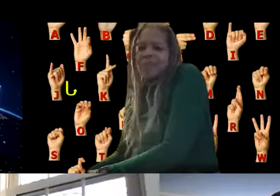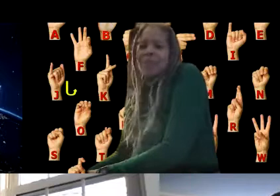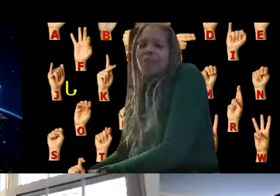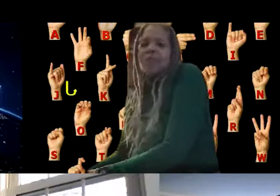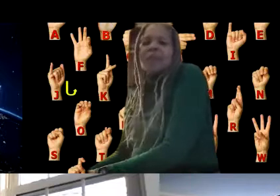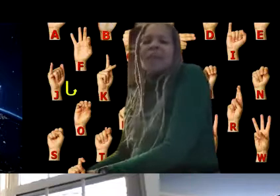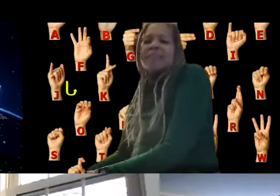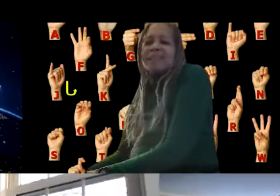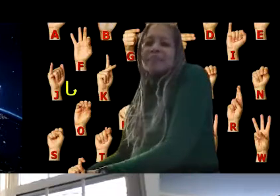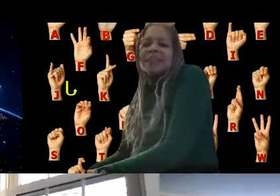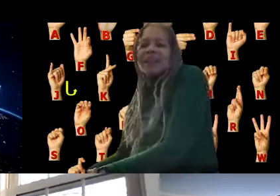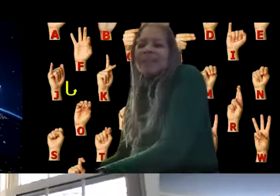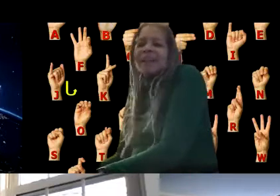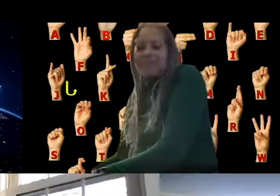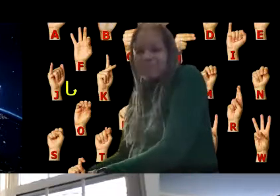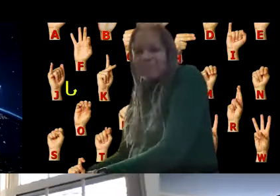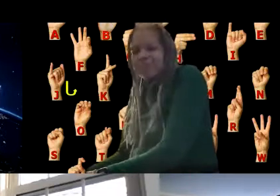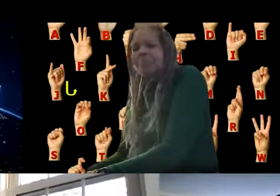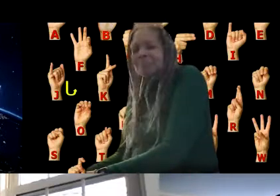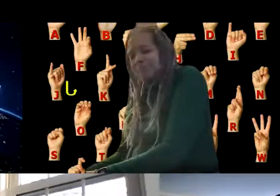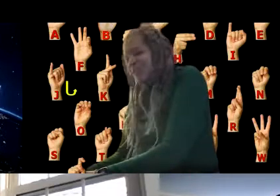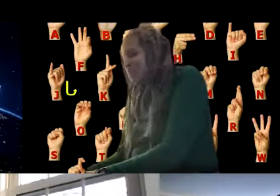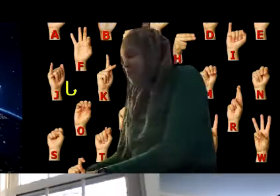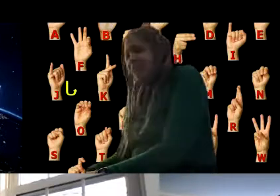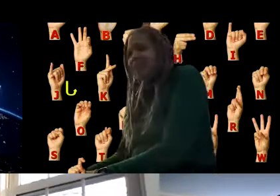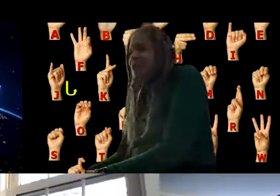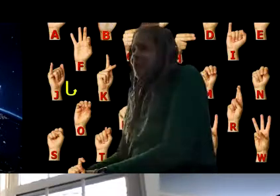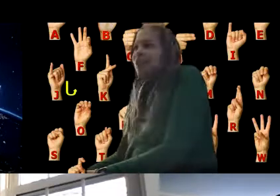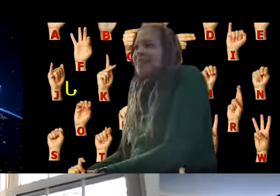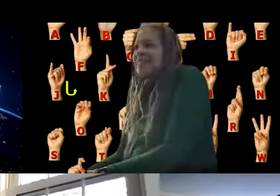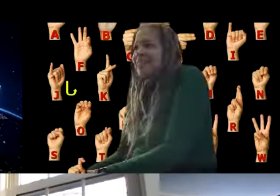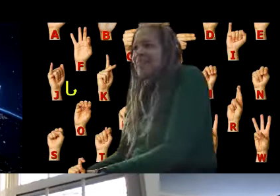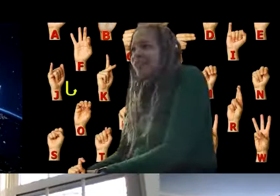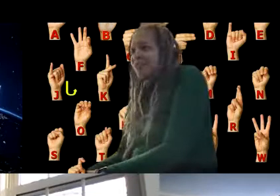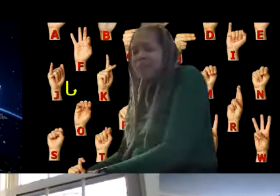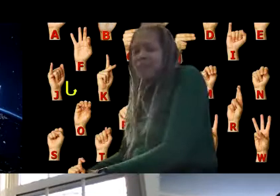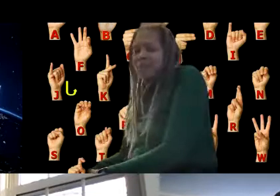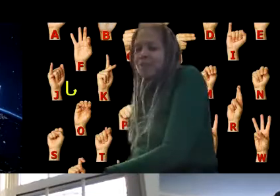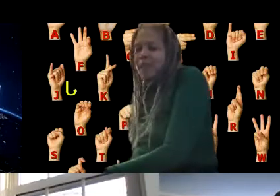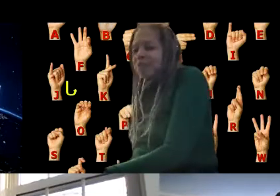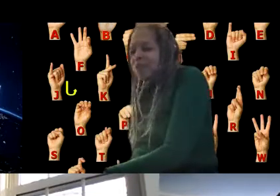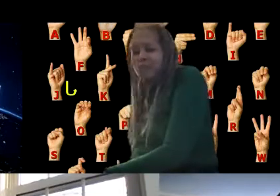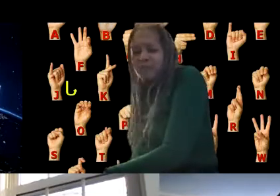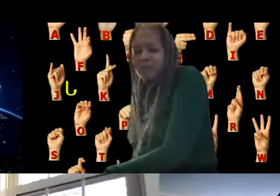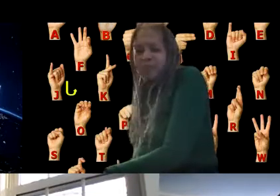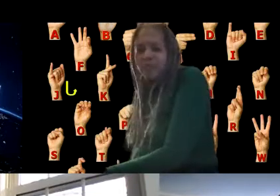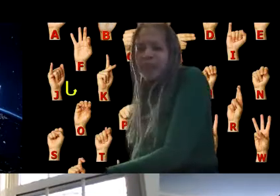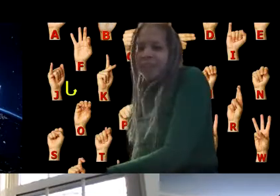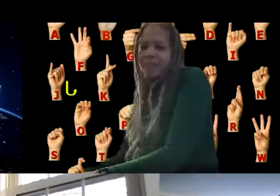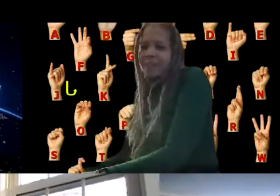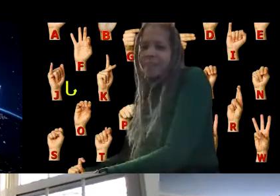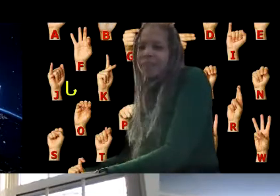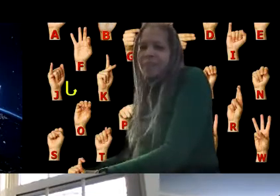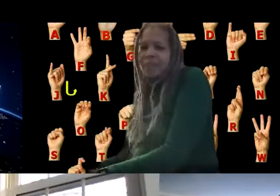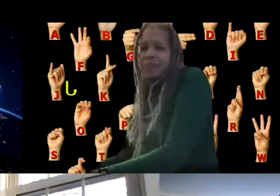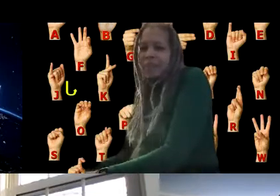You can't Speech is tell someone only how assured by the government. right. You can't tell someone what to say. You've got those little ground rules. You don't yell fire